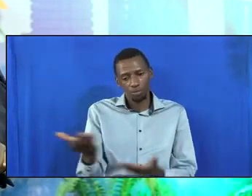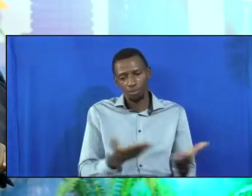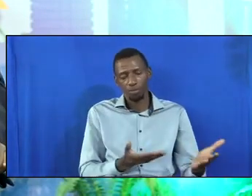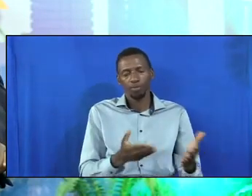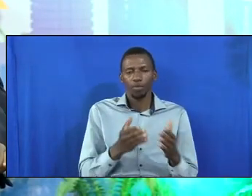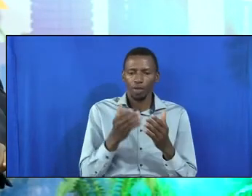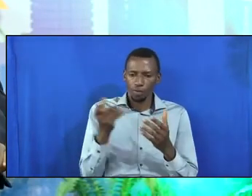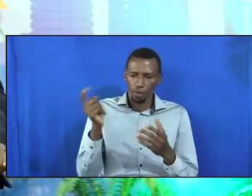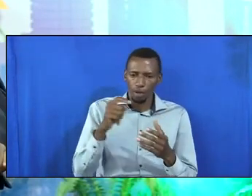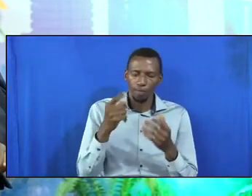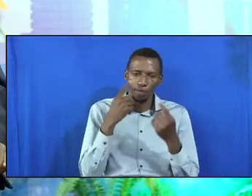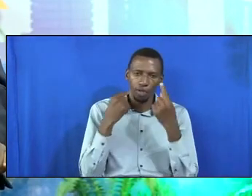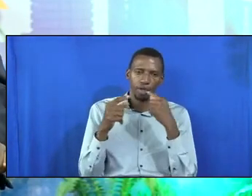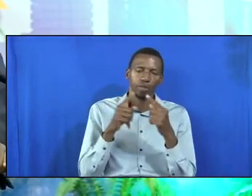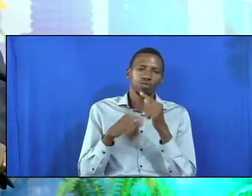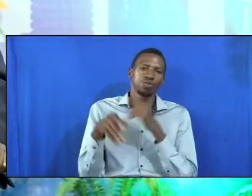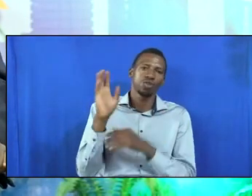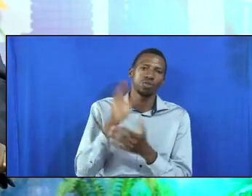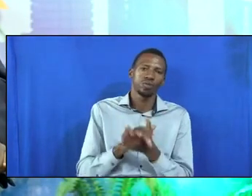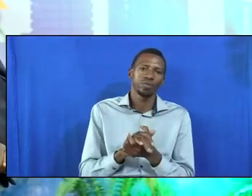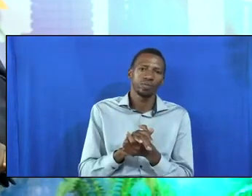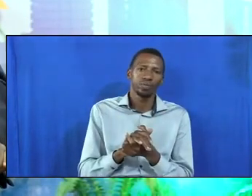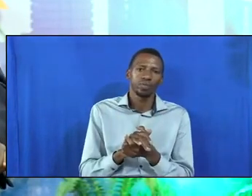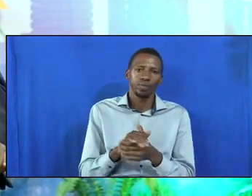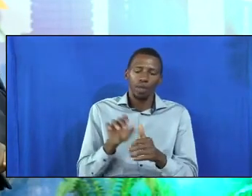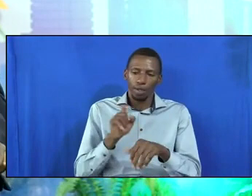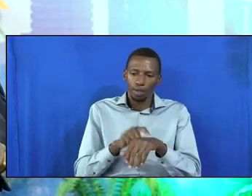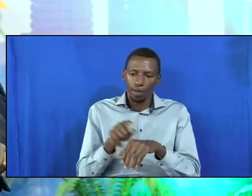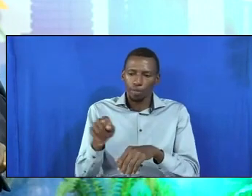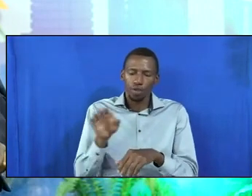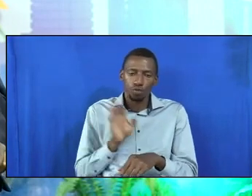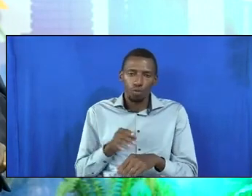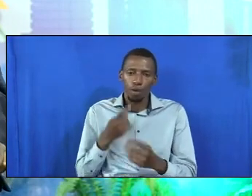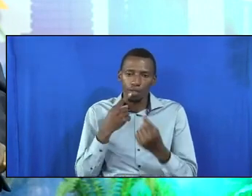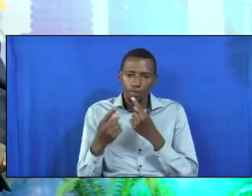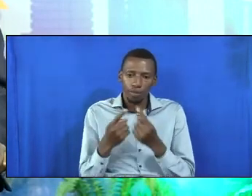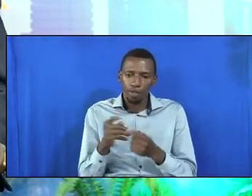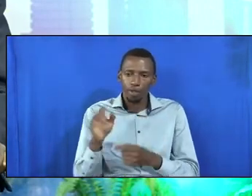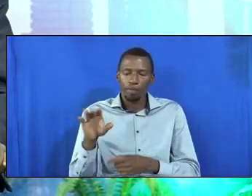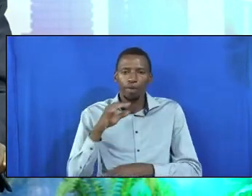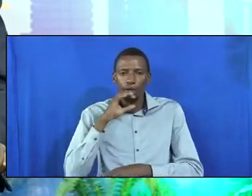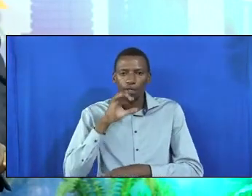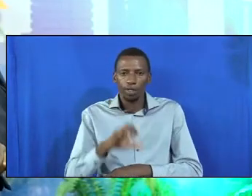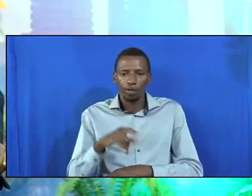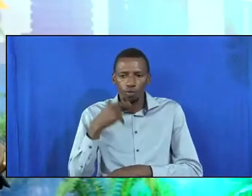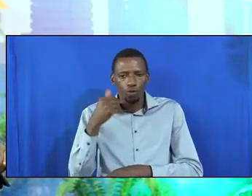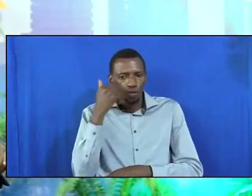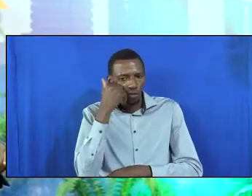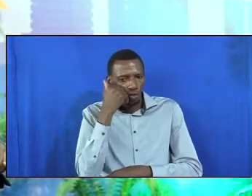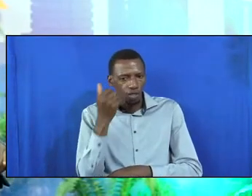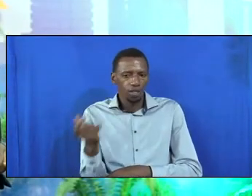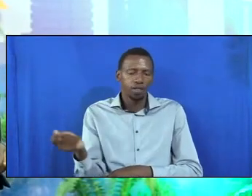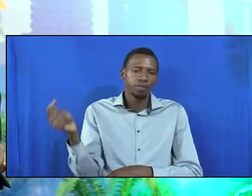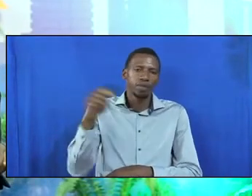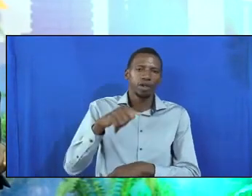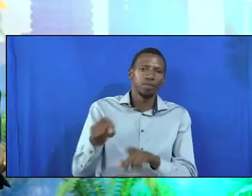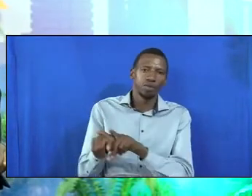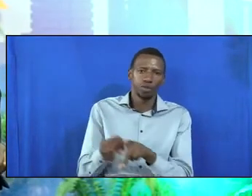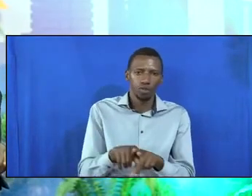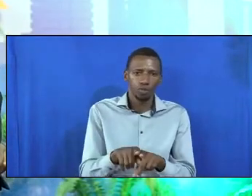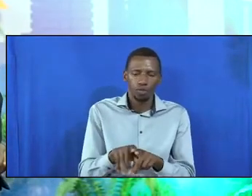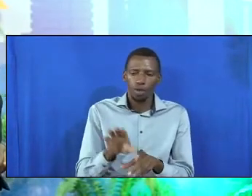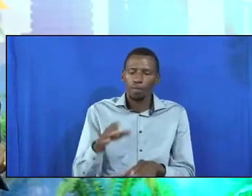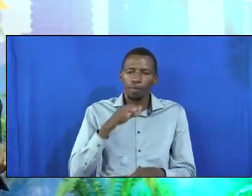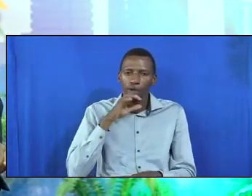Then as the mama is speaking, the sickly son also comes. The sickly son also declares, mama, I'm